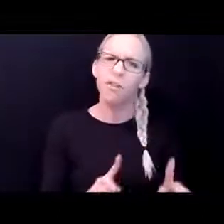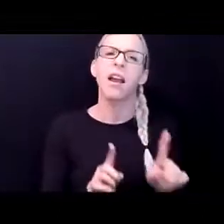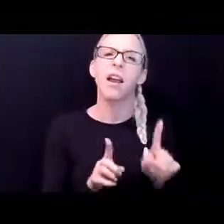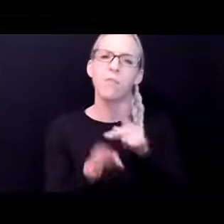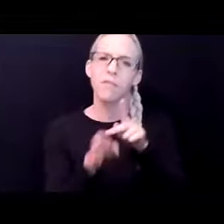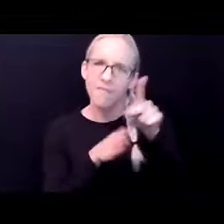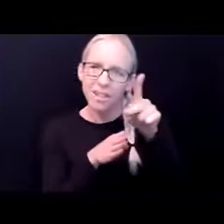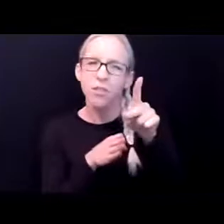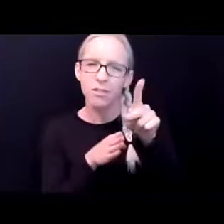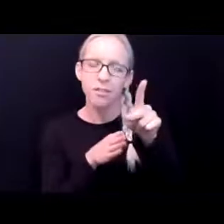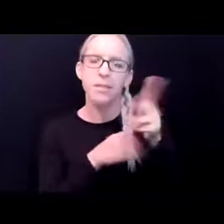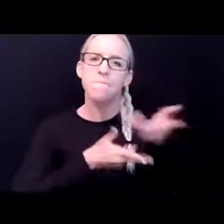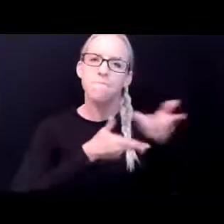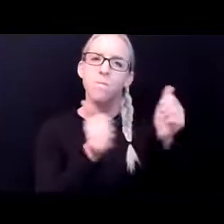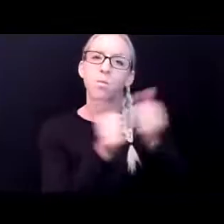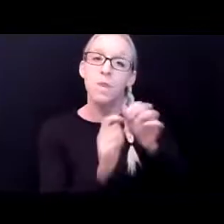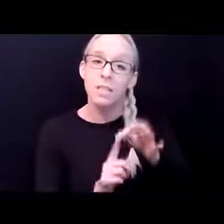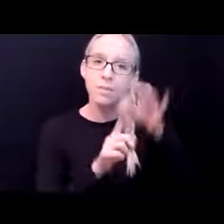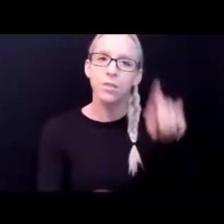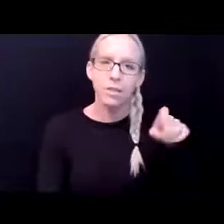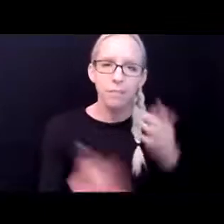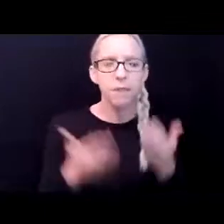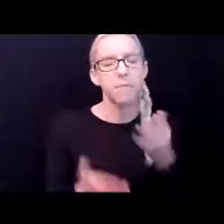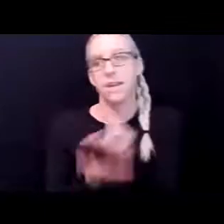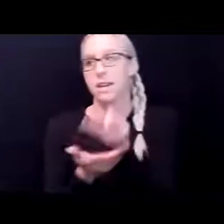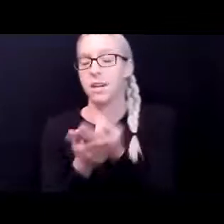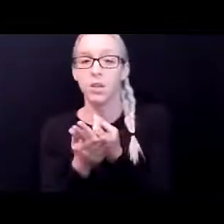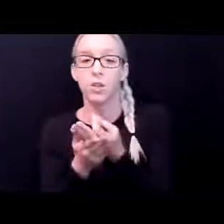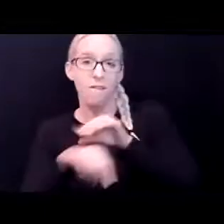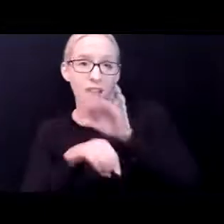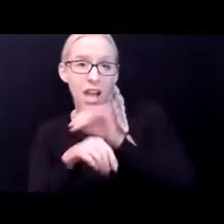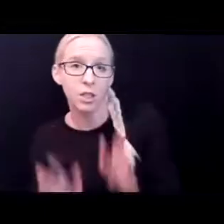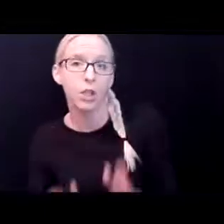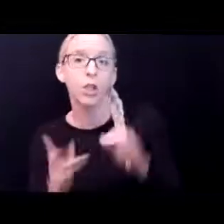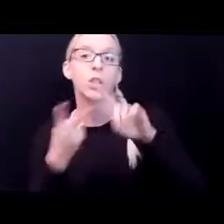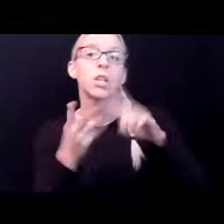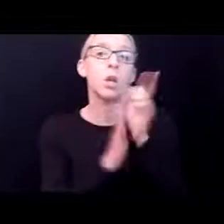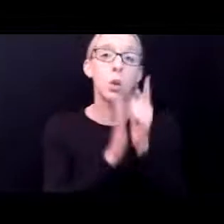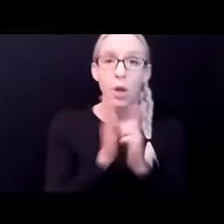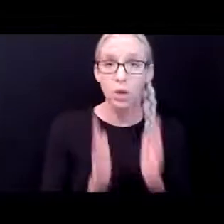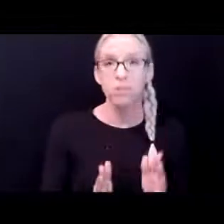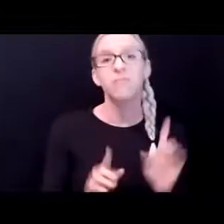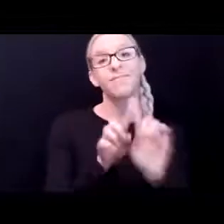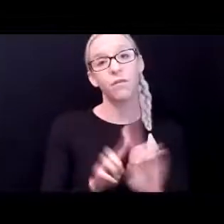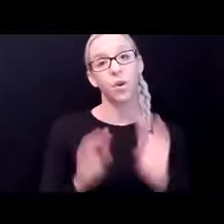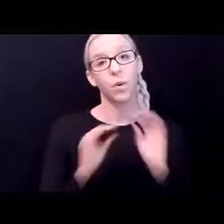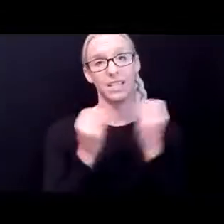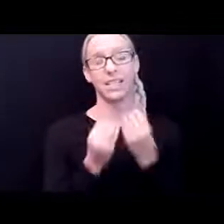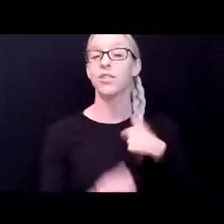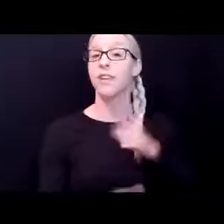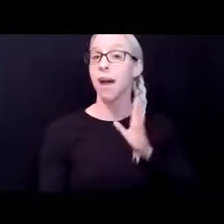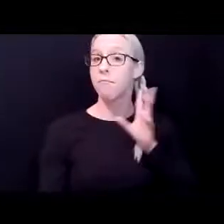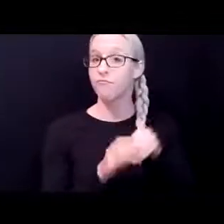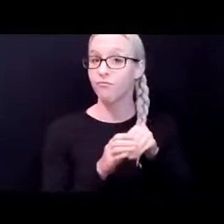special needs, whether they're lawyers, financial advisors, even organizations. And one of those that I'm involved with is